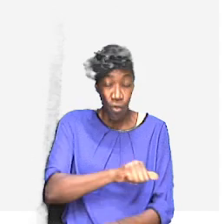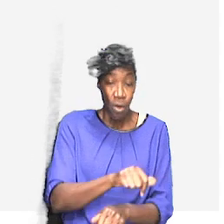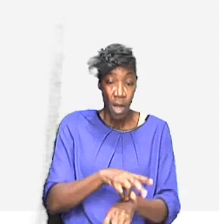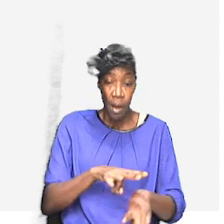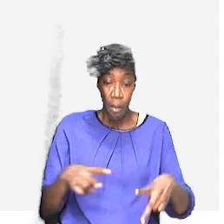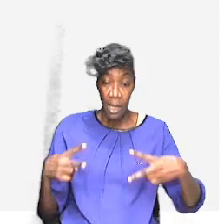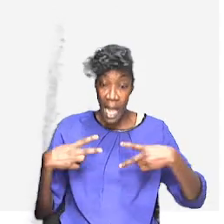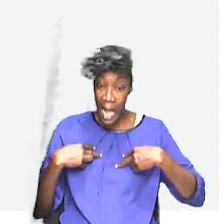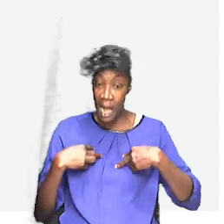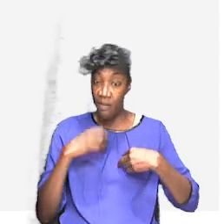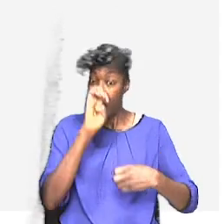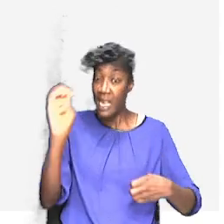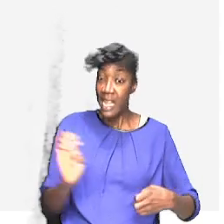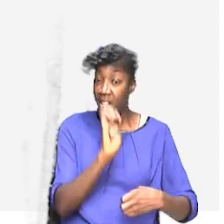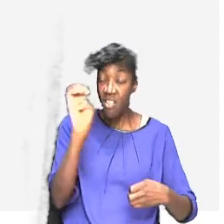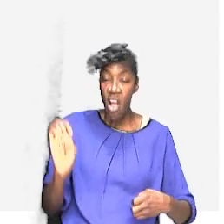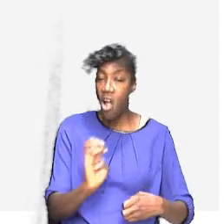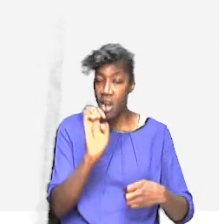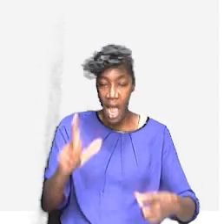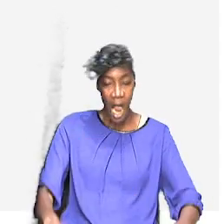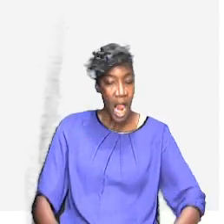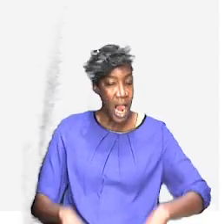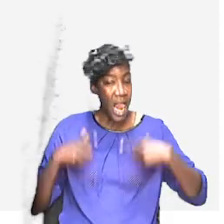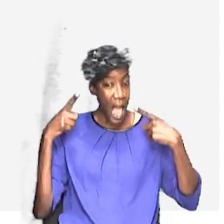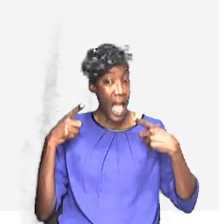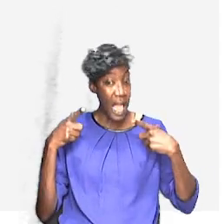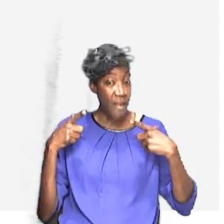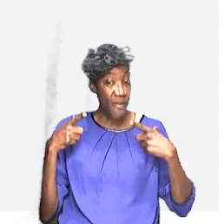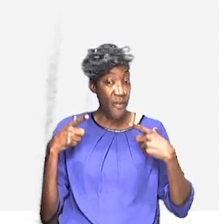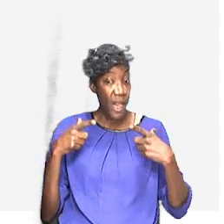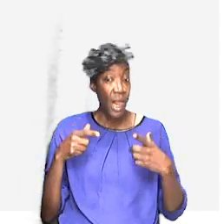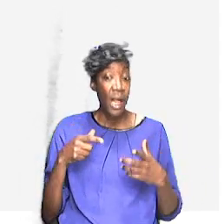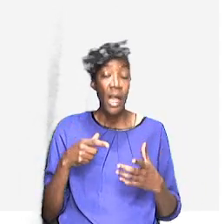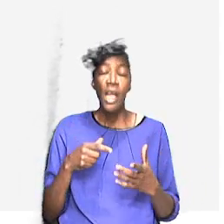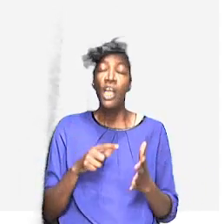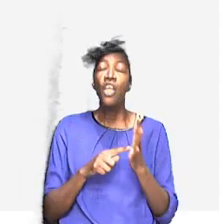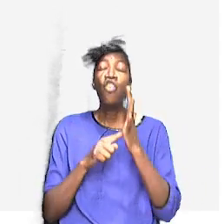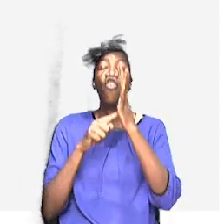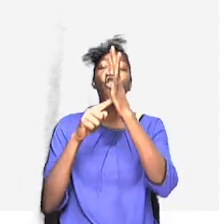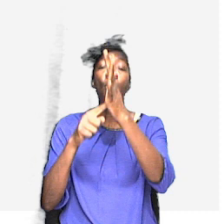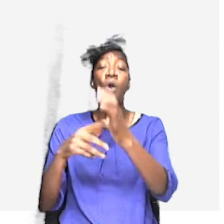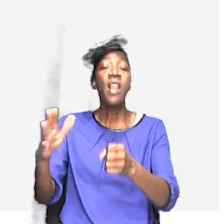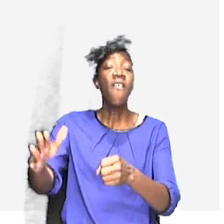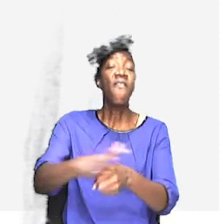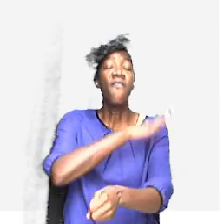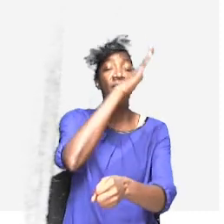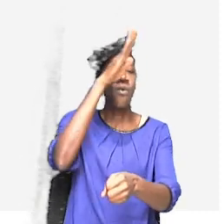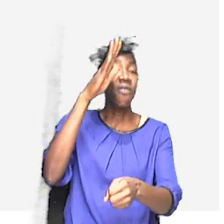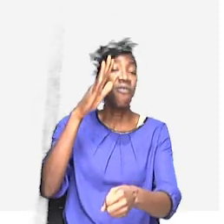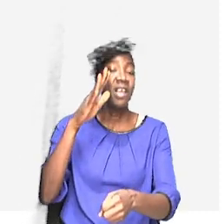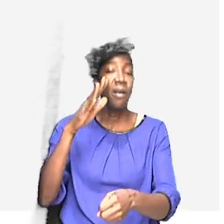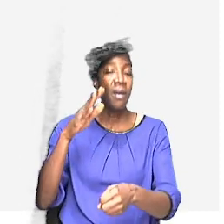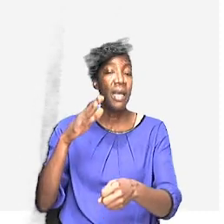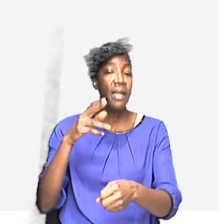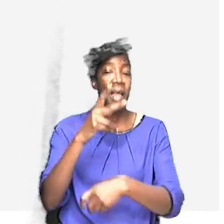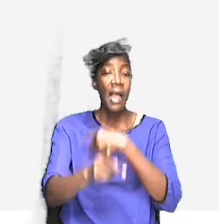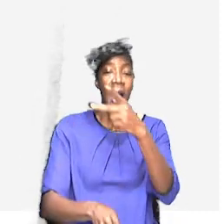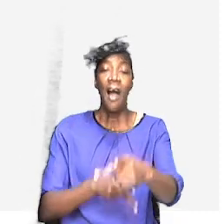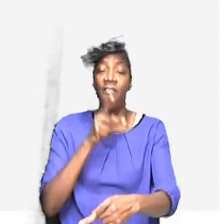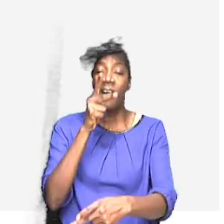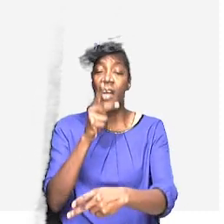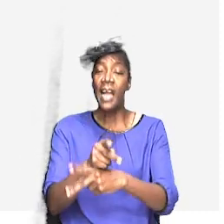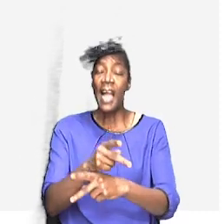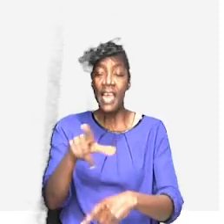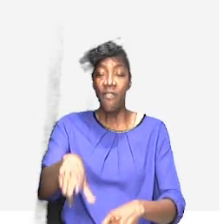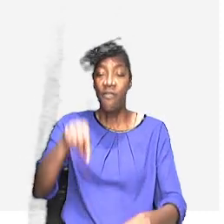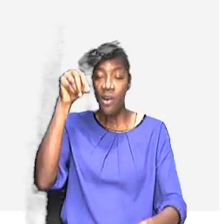life." And we did say that this is scripture is showing a fulfillment of a type that is found in the